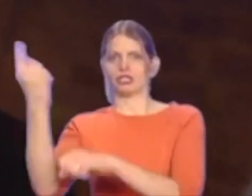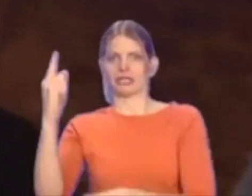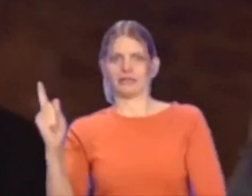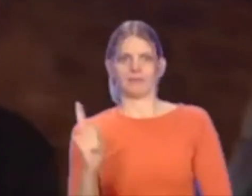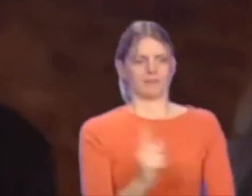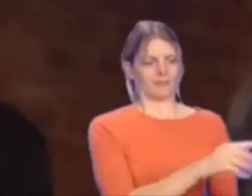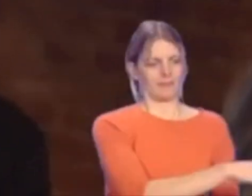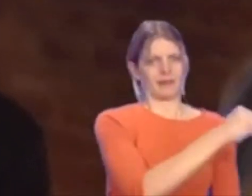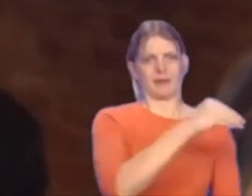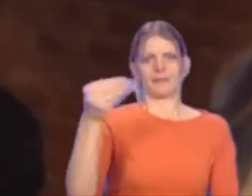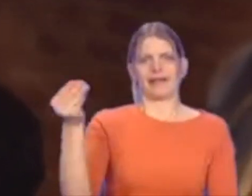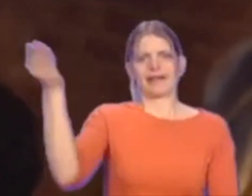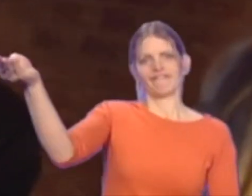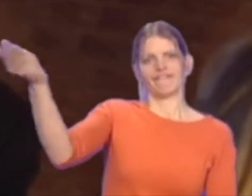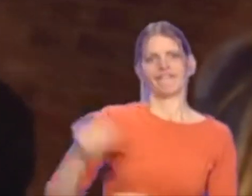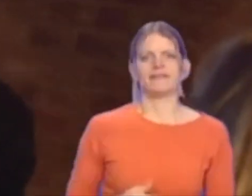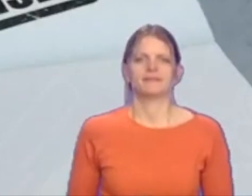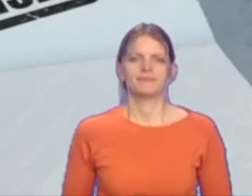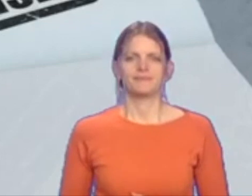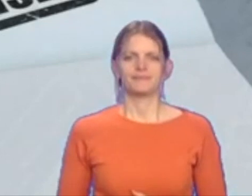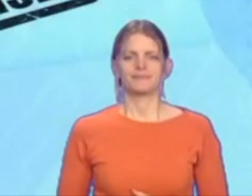two on the best way to perform the procedure.